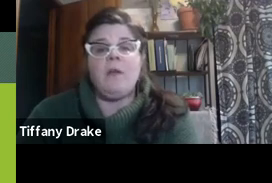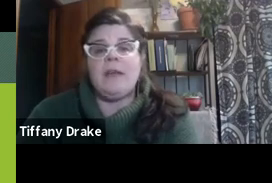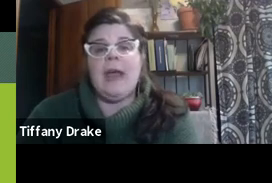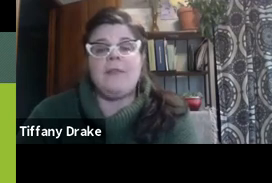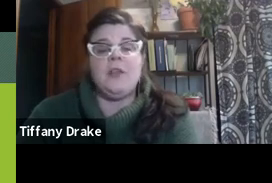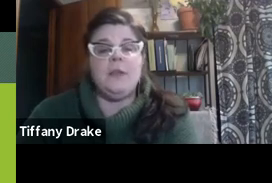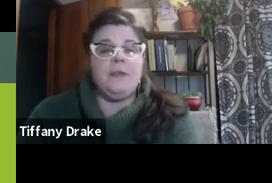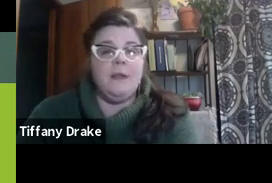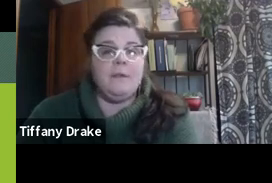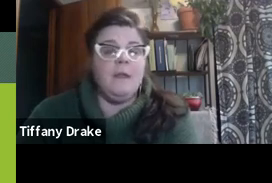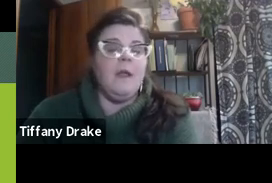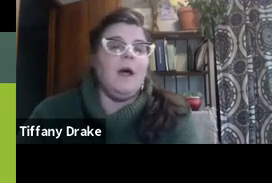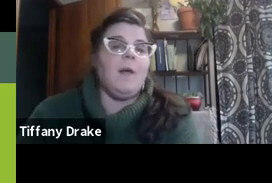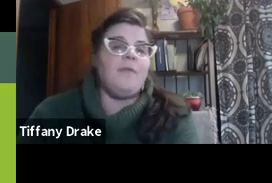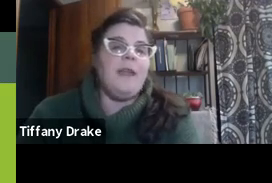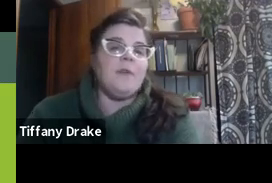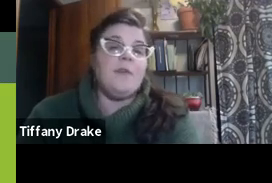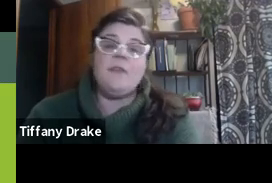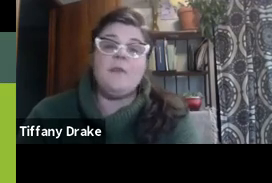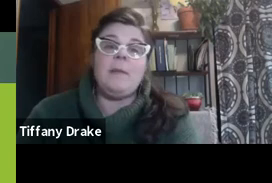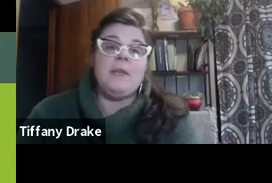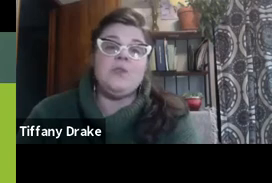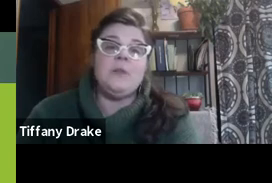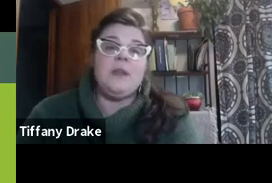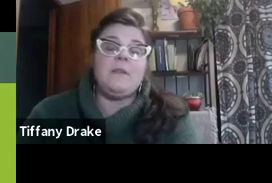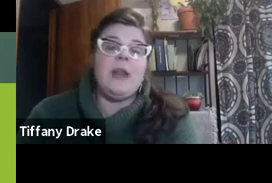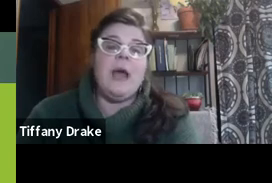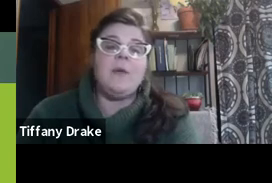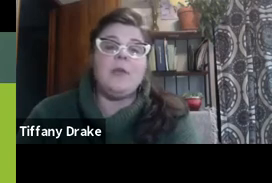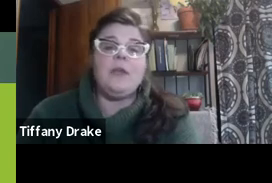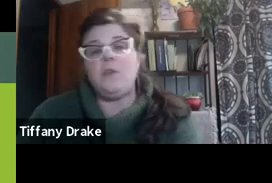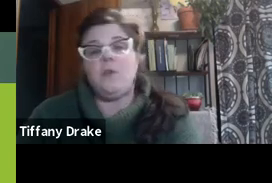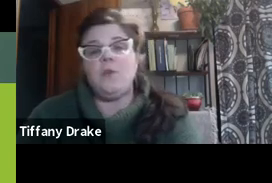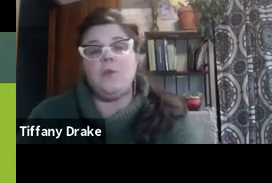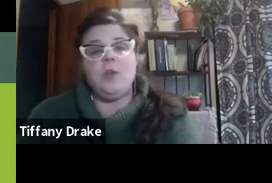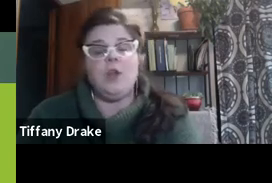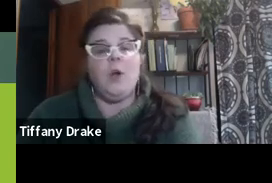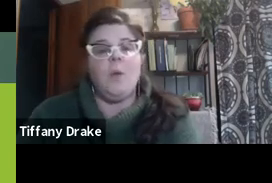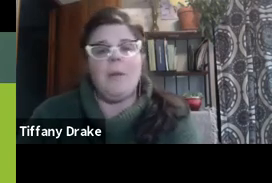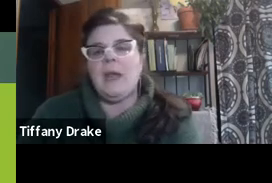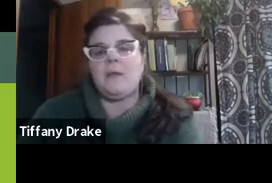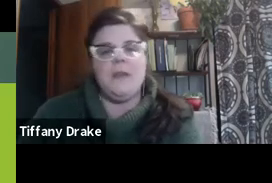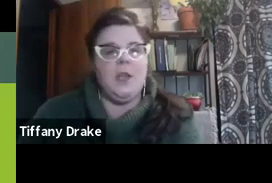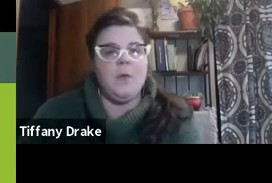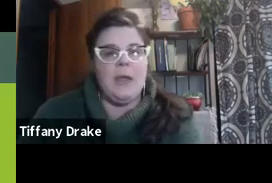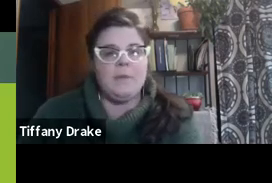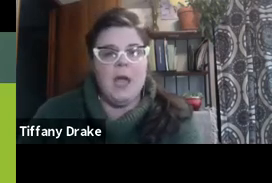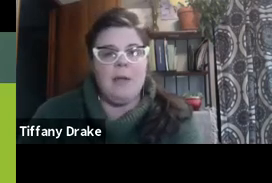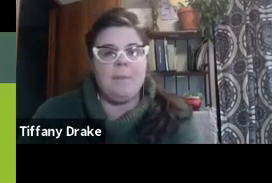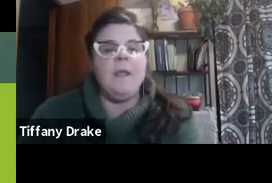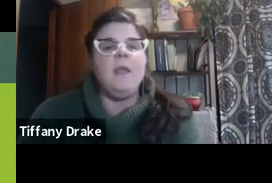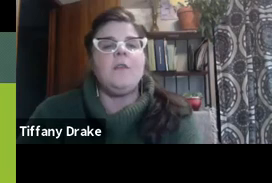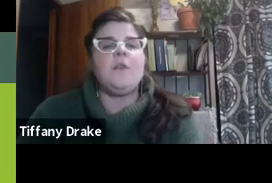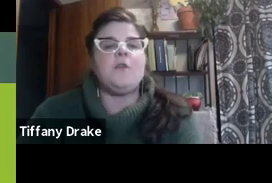tell dad that you did this. Favors, if you let me do this, then I will give you, you know, my next video game